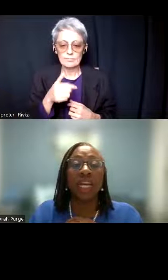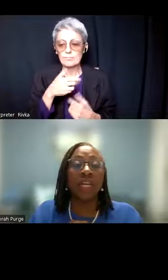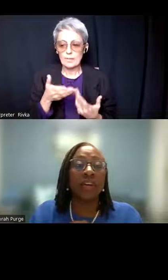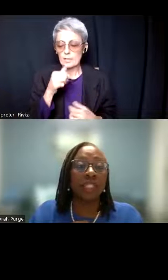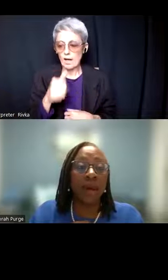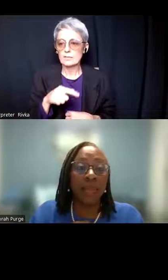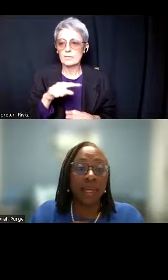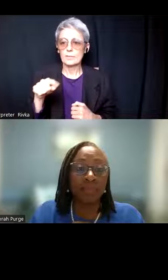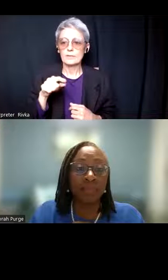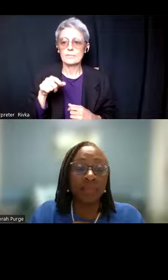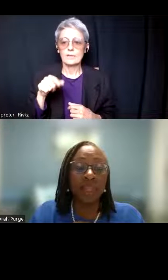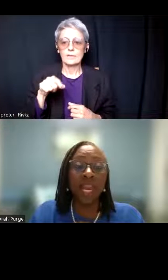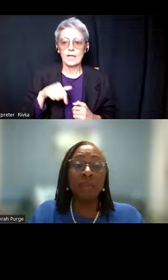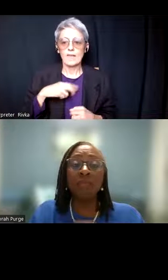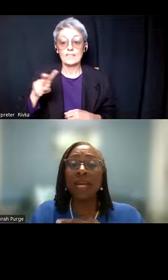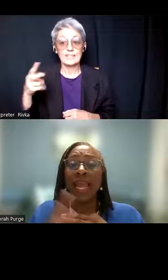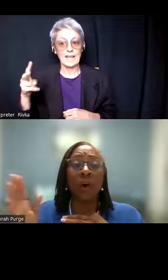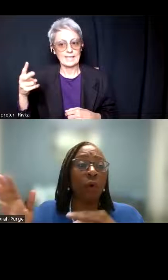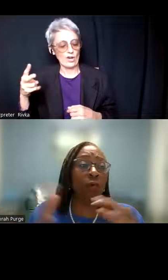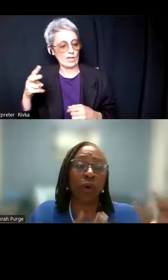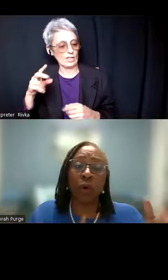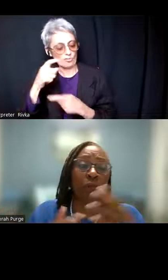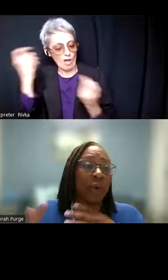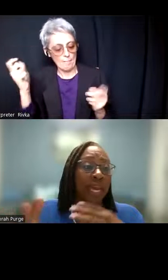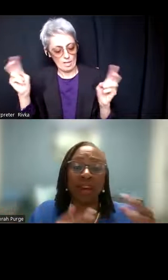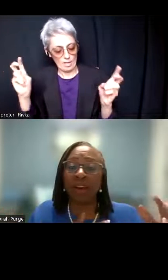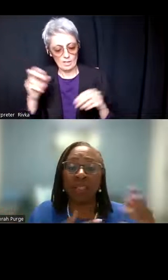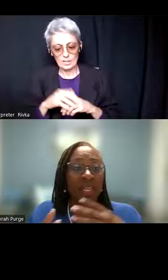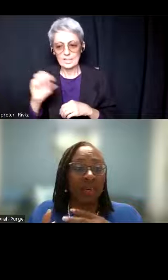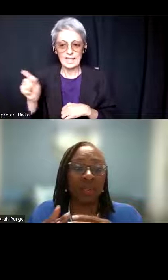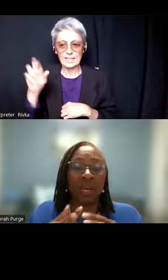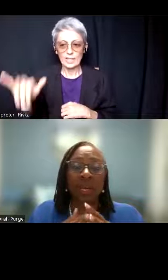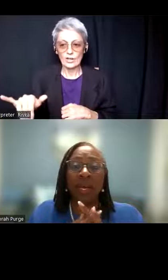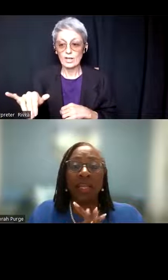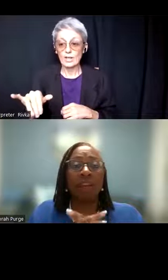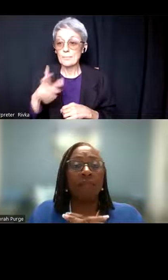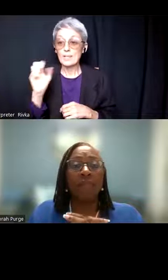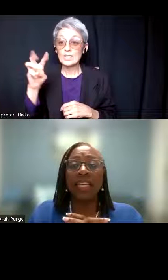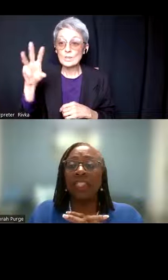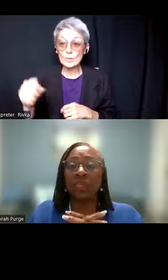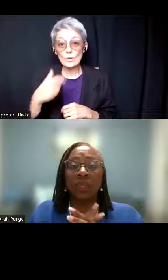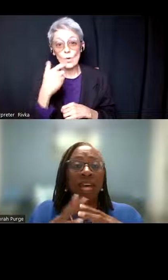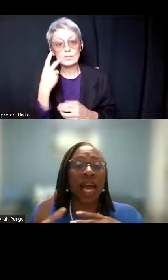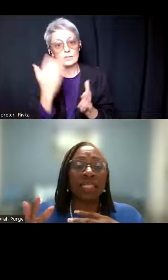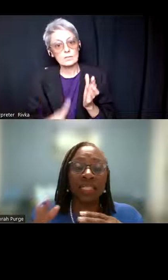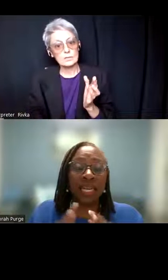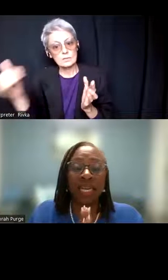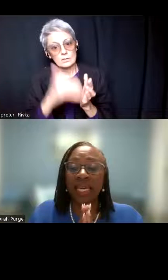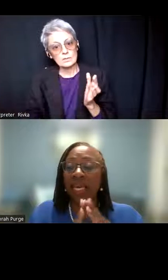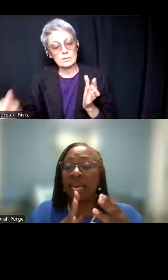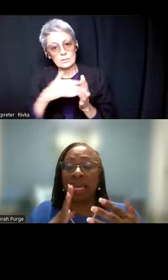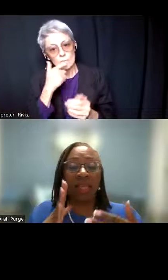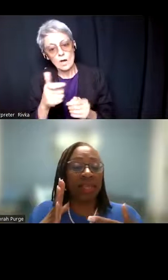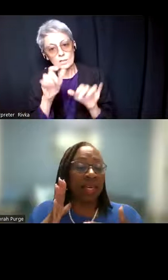they're secondary trauma. It was played over and over again on the news. The information was